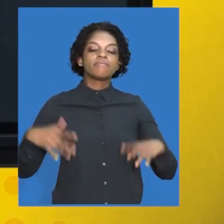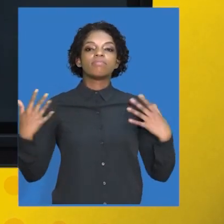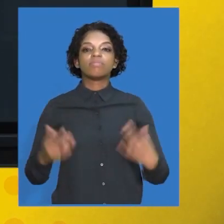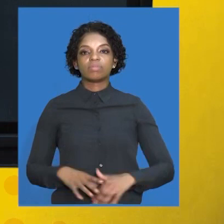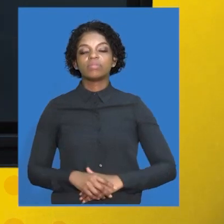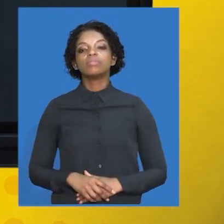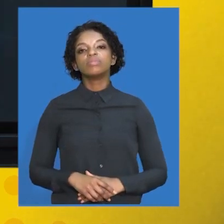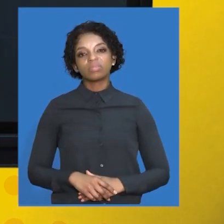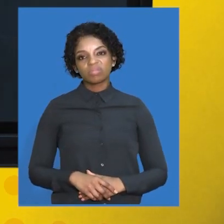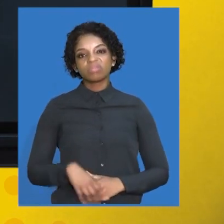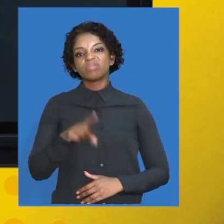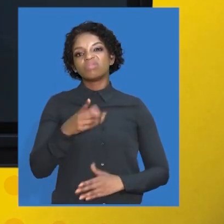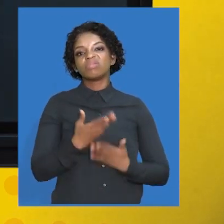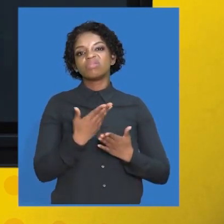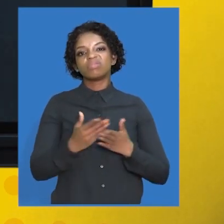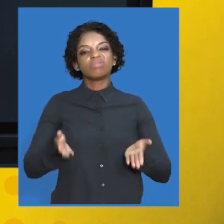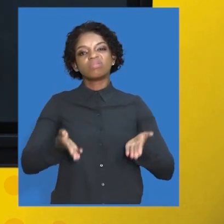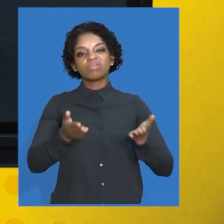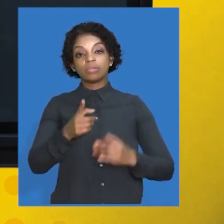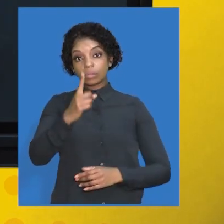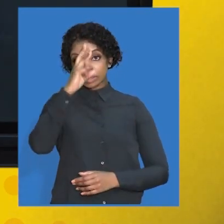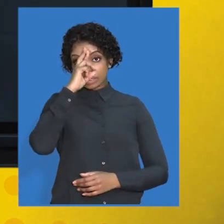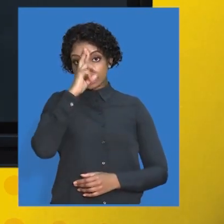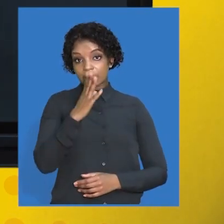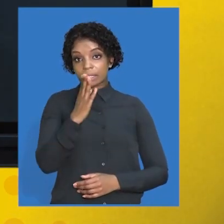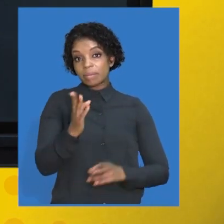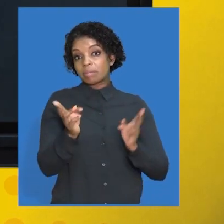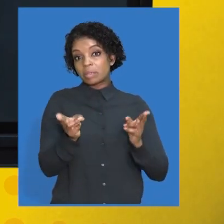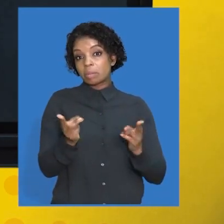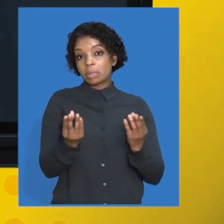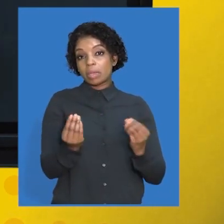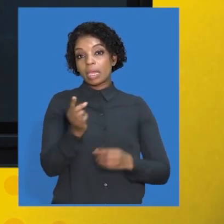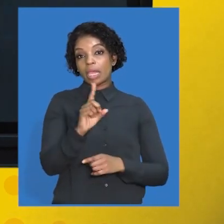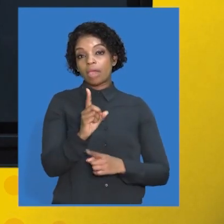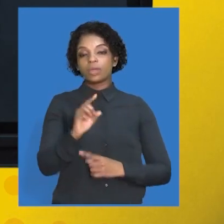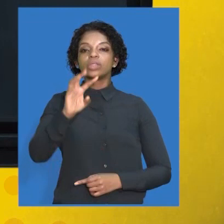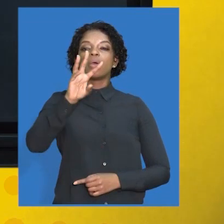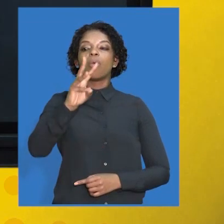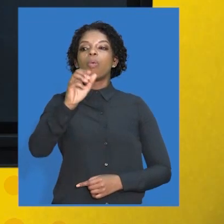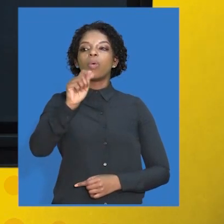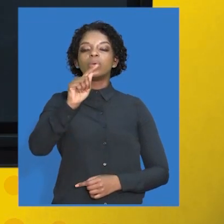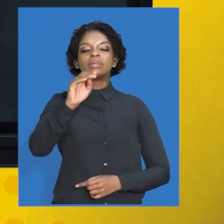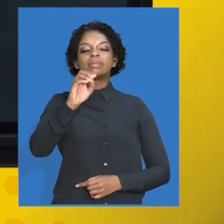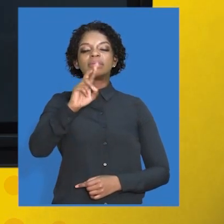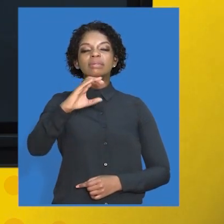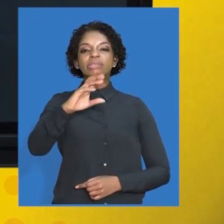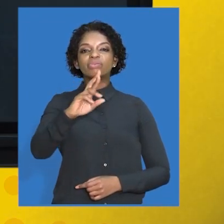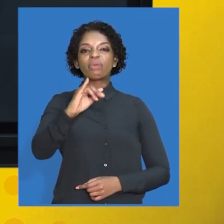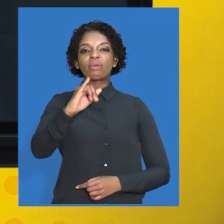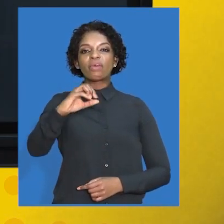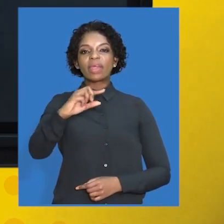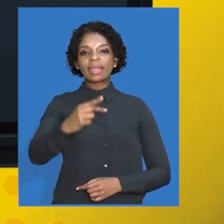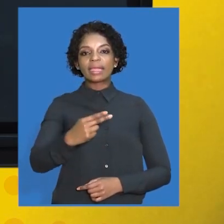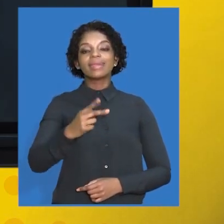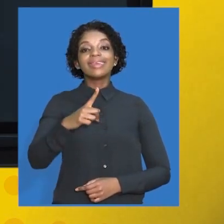and let them be. Remember, we're autocratic. You usually have an autocratic leadership style when your workers aren't